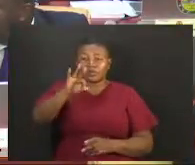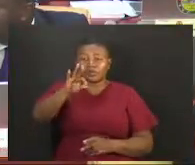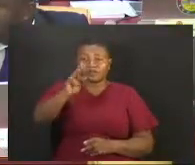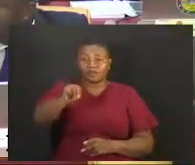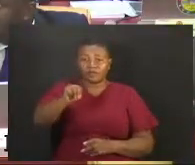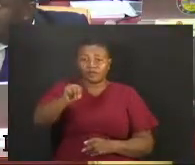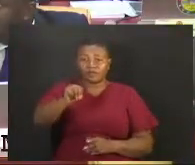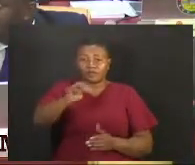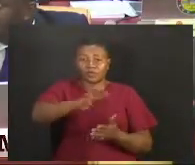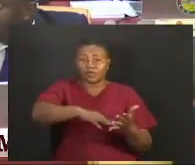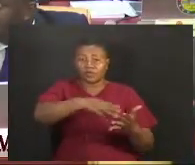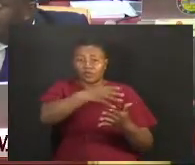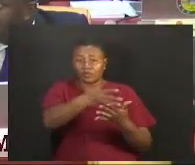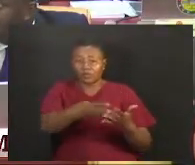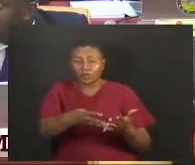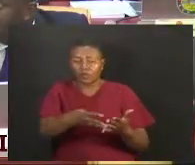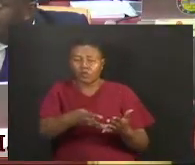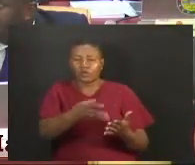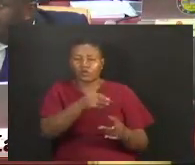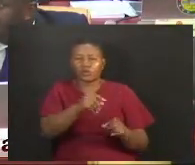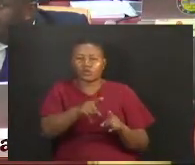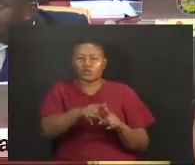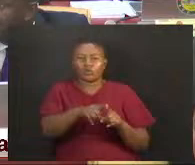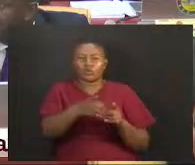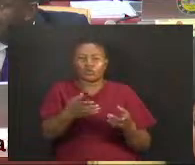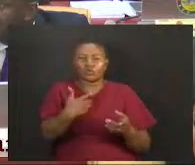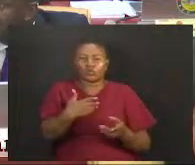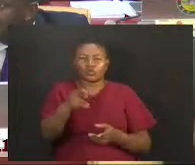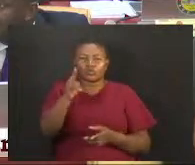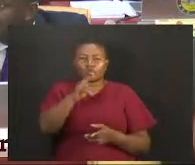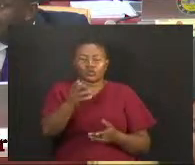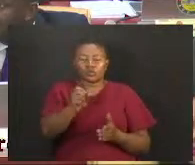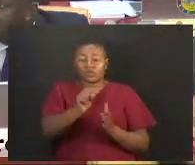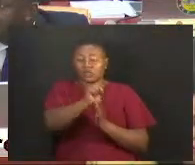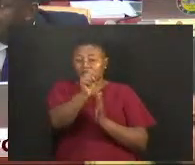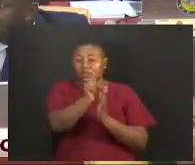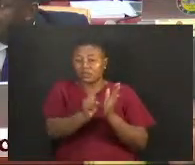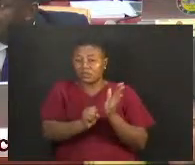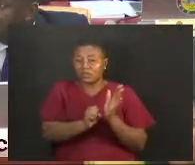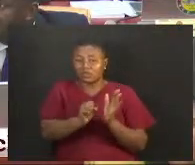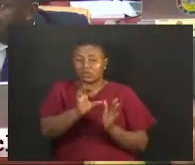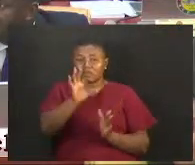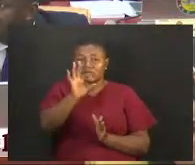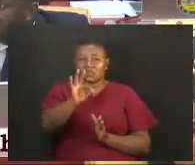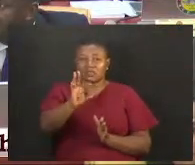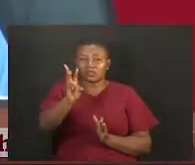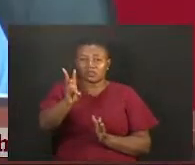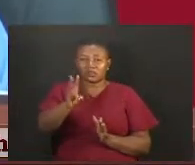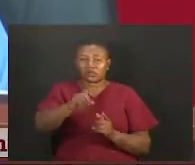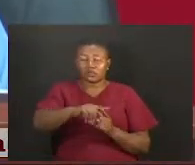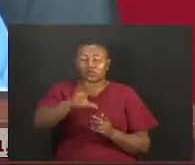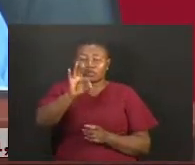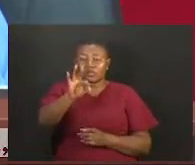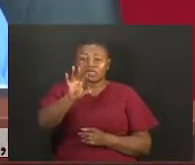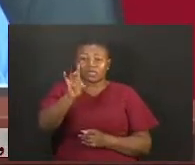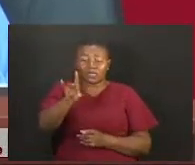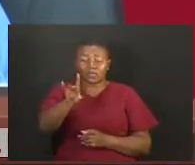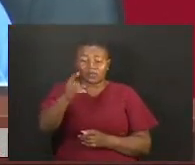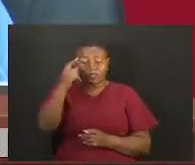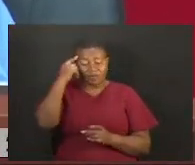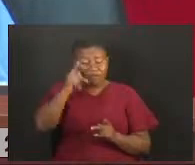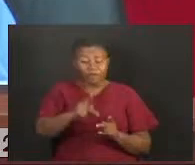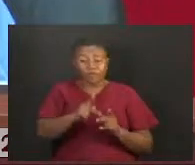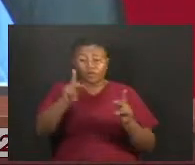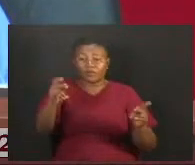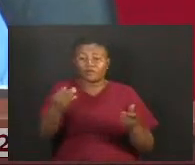purposes. We will strictly enforce sanctions under the sections 96 to 98 of the Public Financial